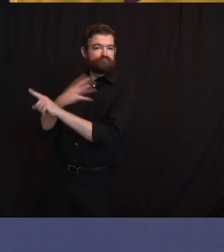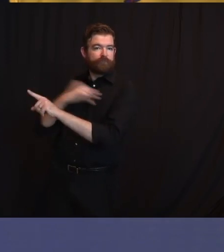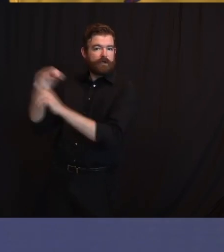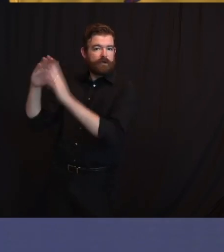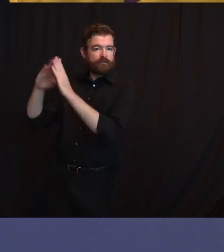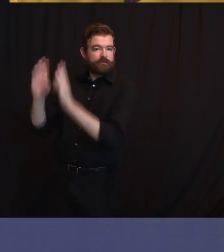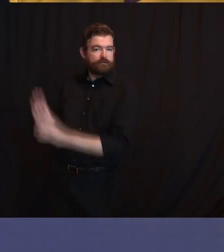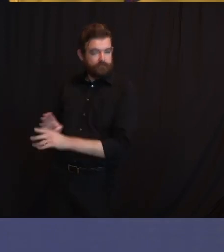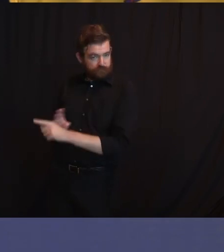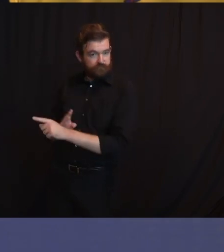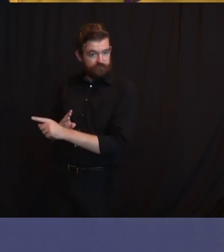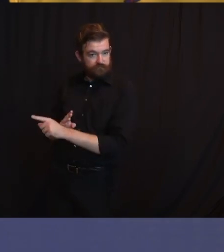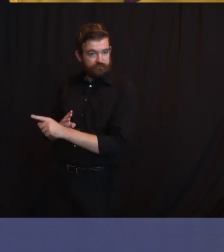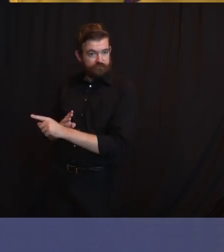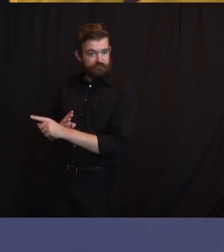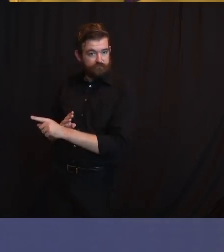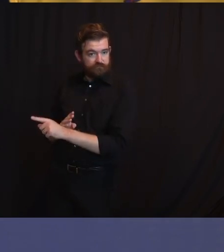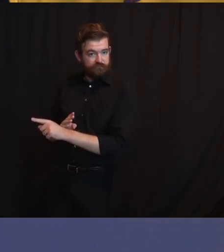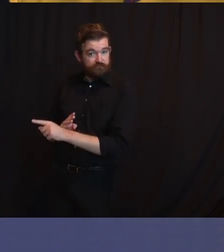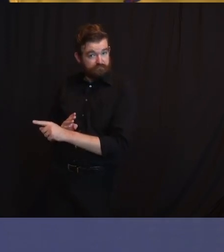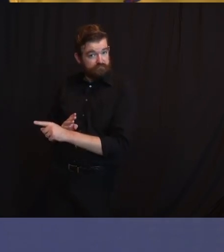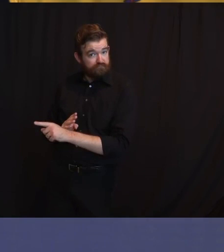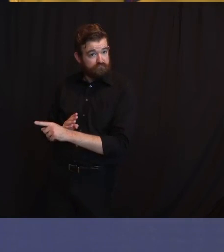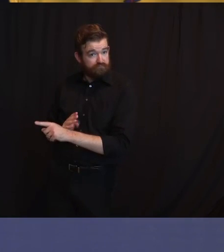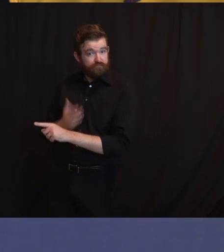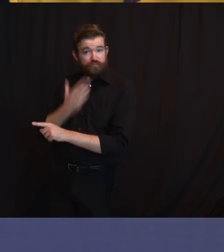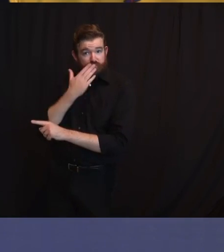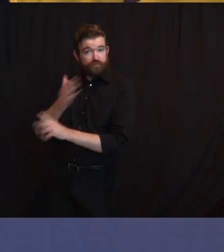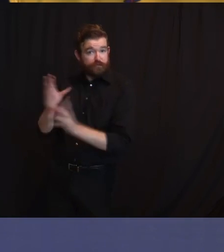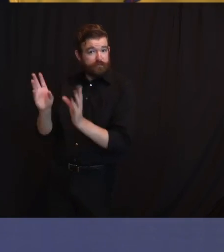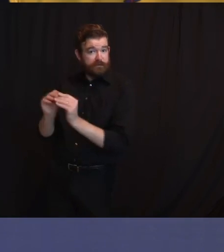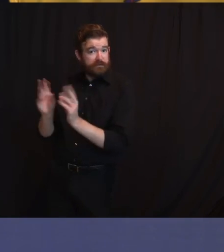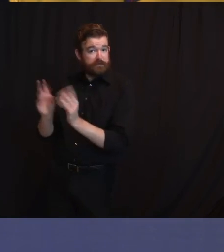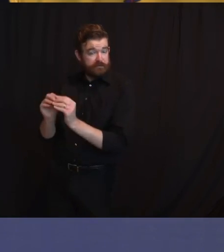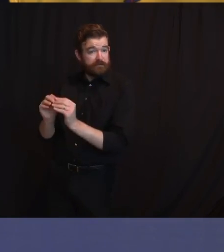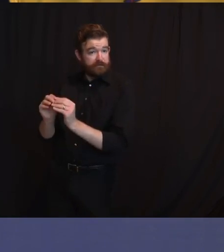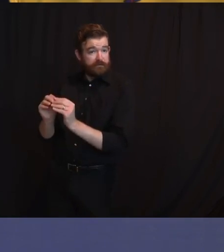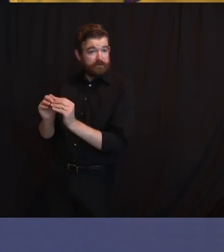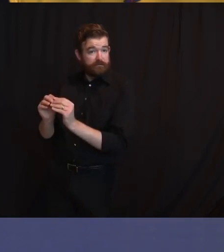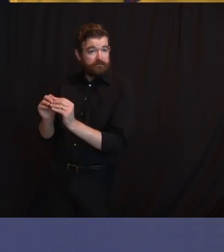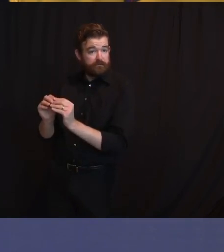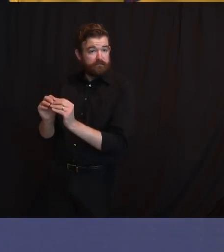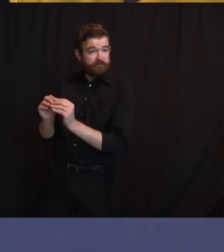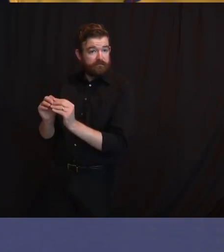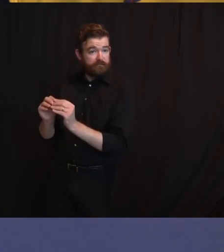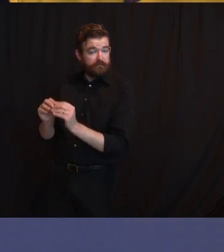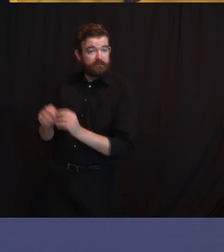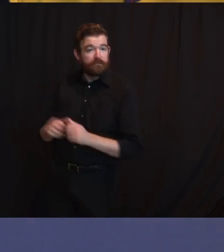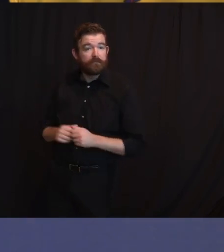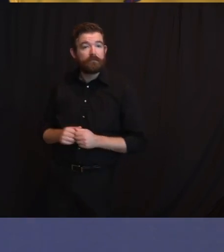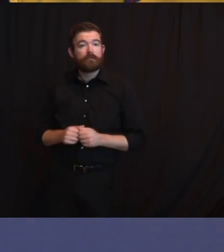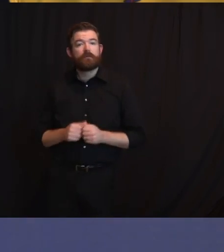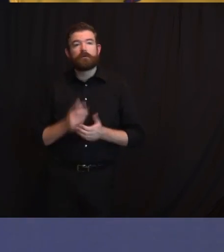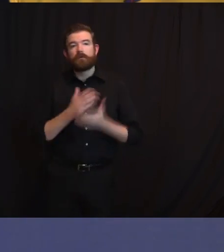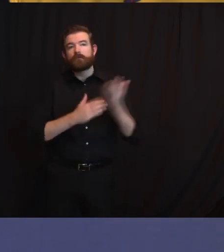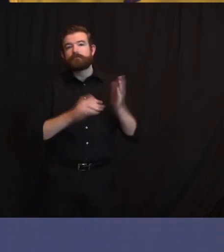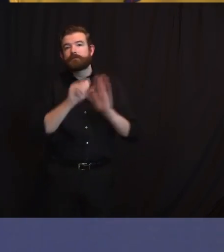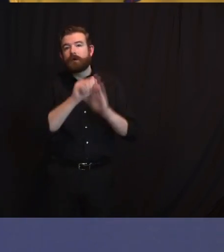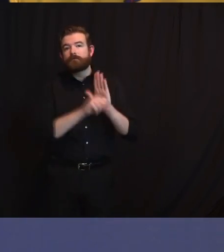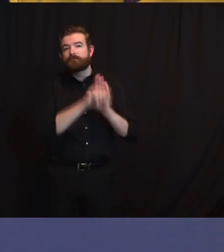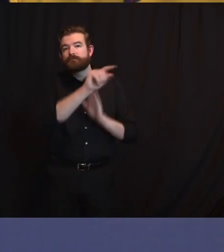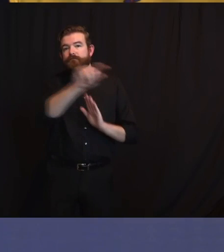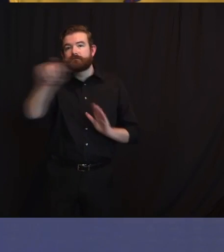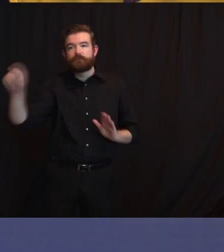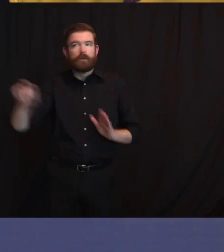actually a productive one. We know that things are raging in some states in America. Dr. Tony Fauci was